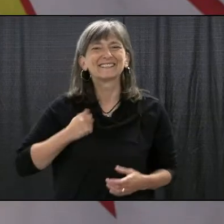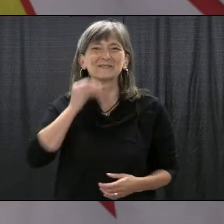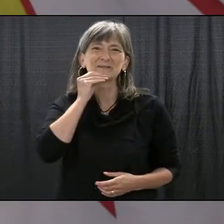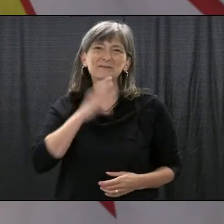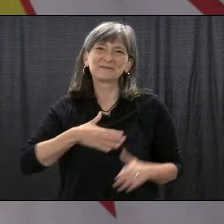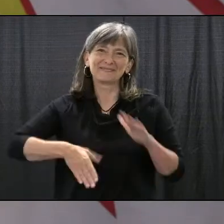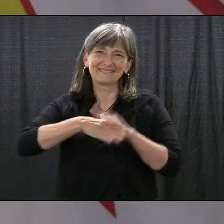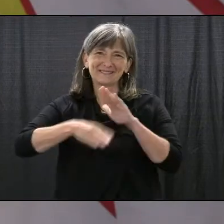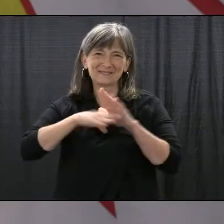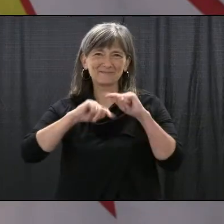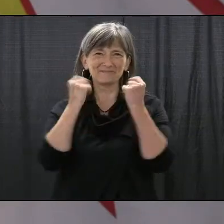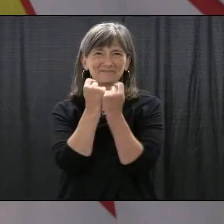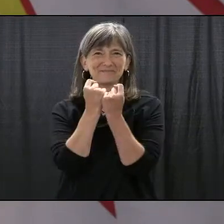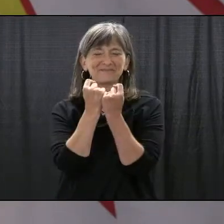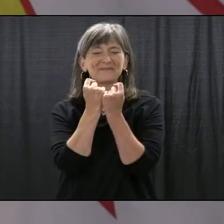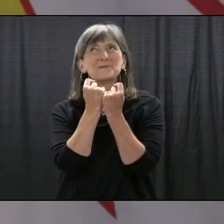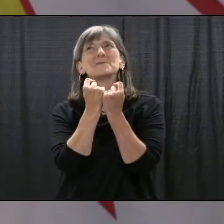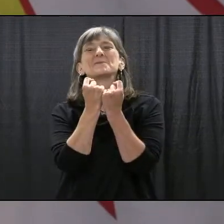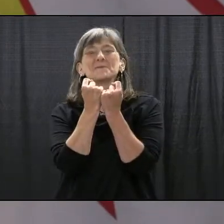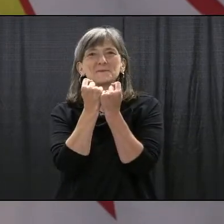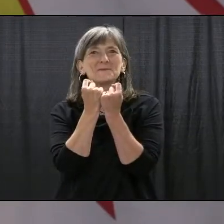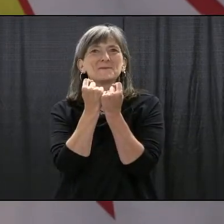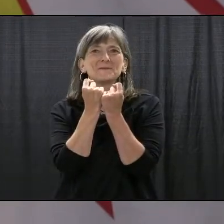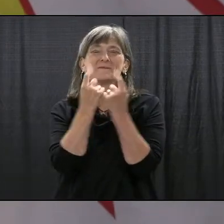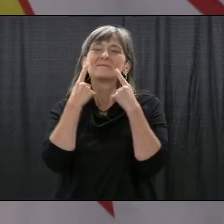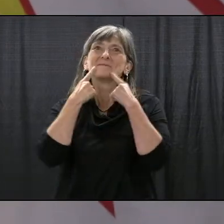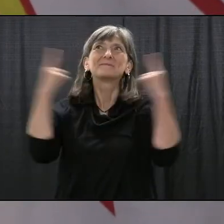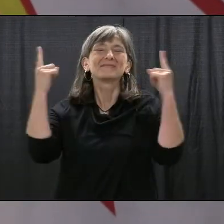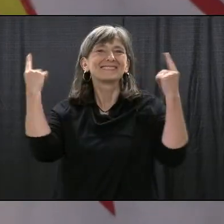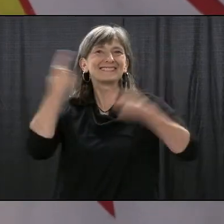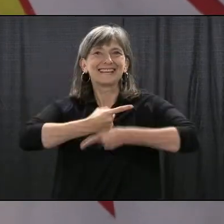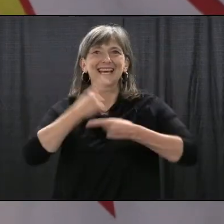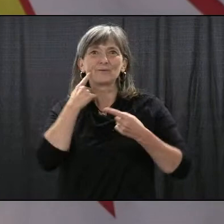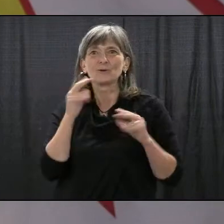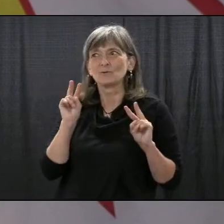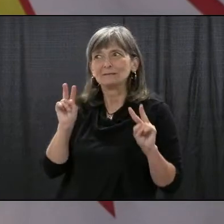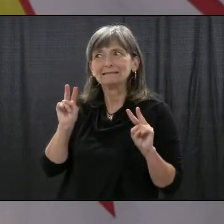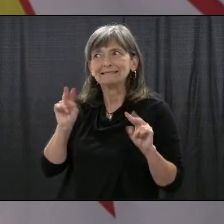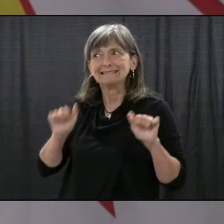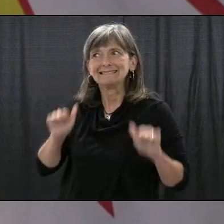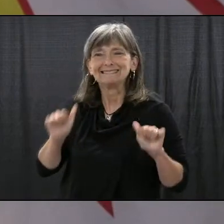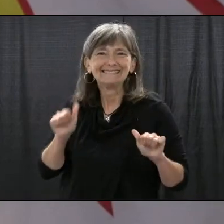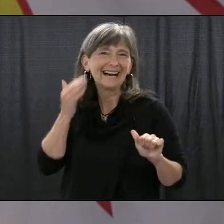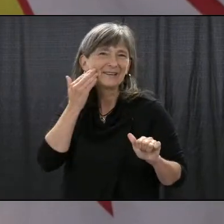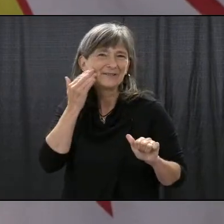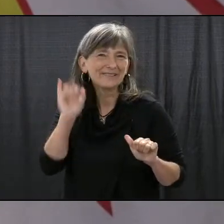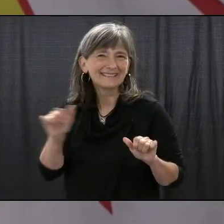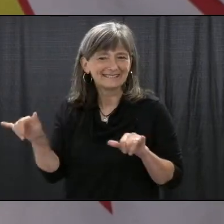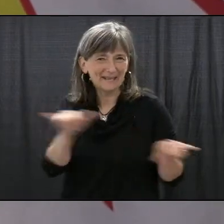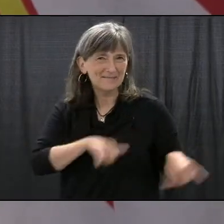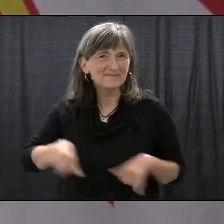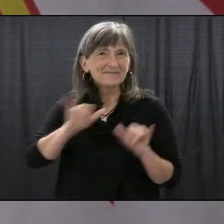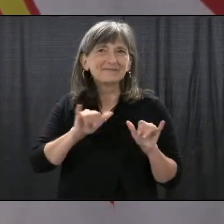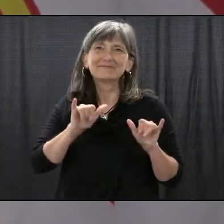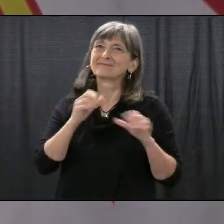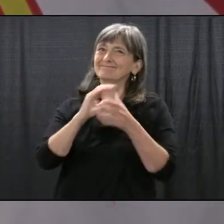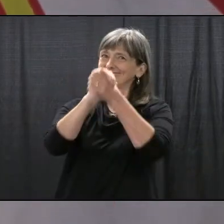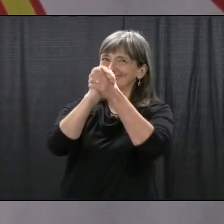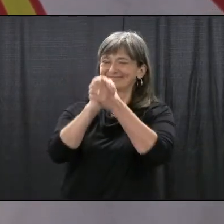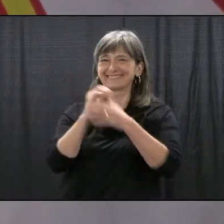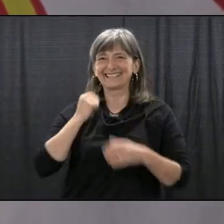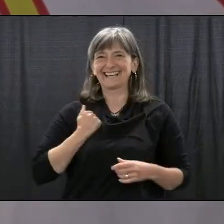women's soccer team. What a historic day. I know we were all on pins and needles watching it, and what a great day for Canada. Go Canada,